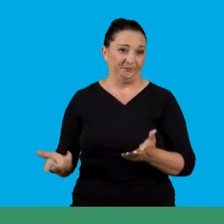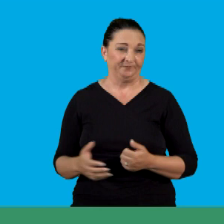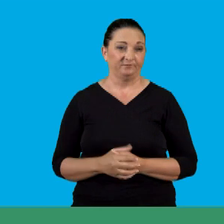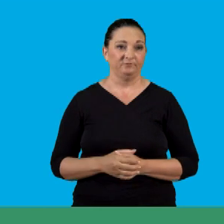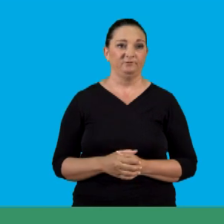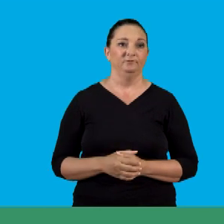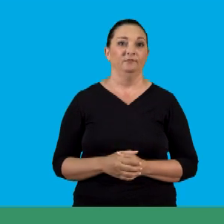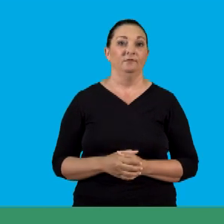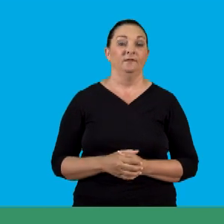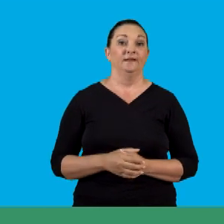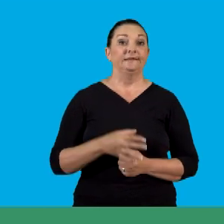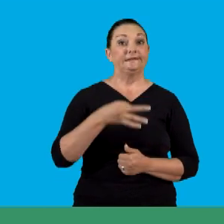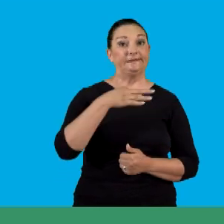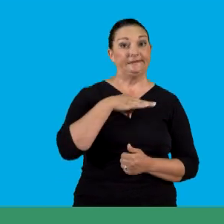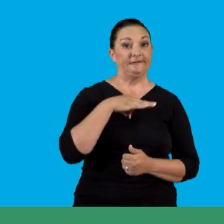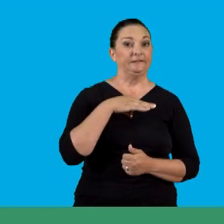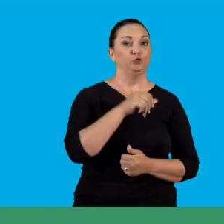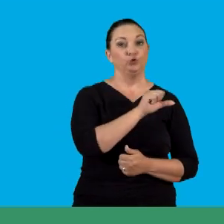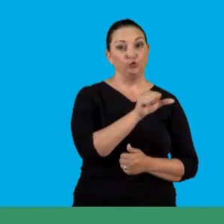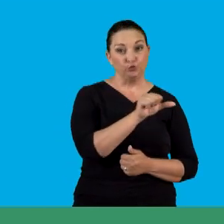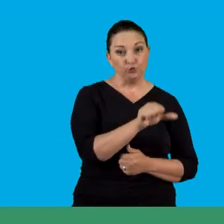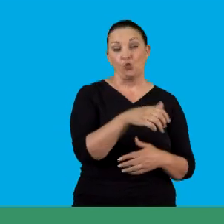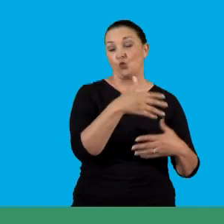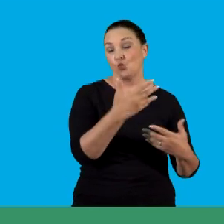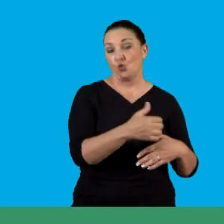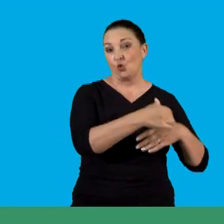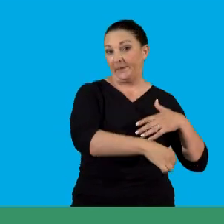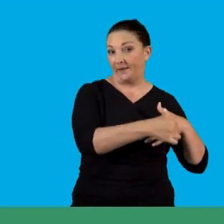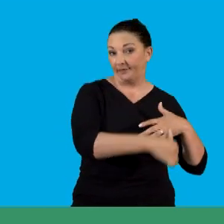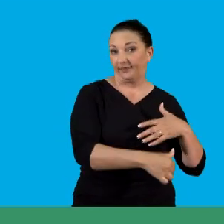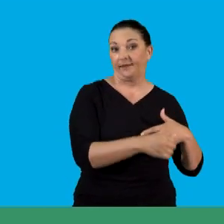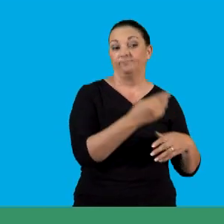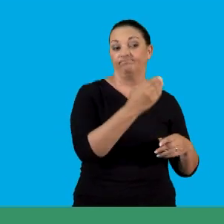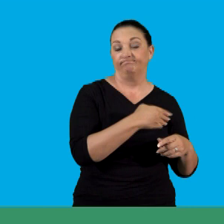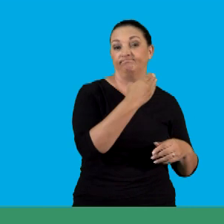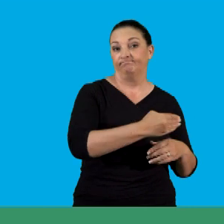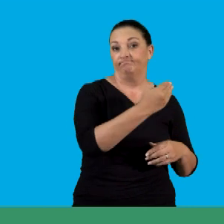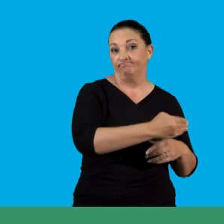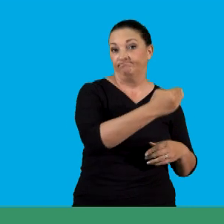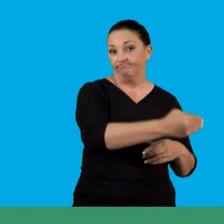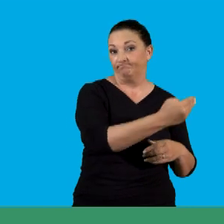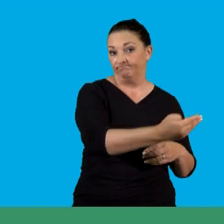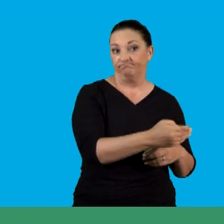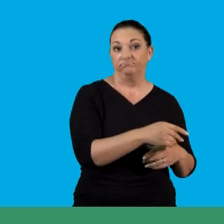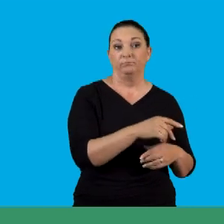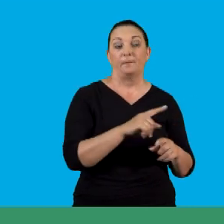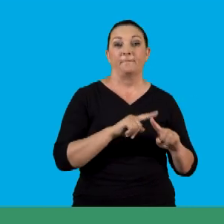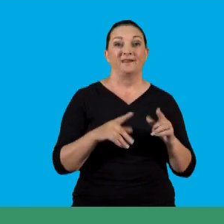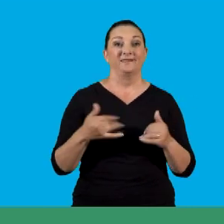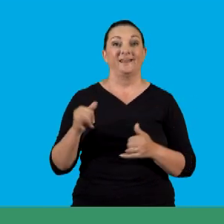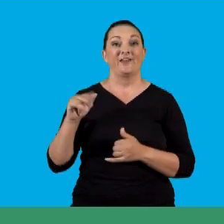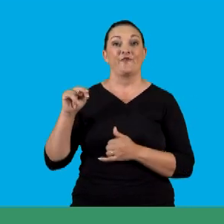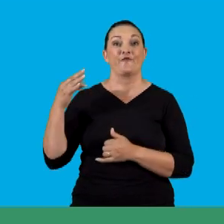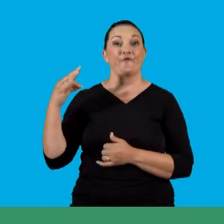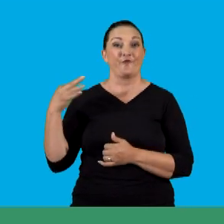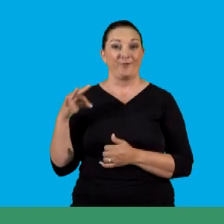Then income is regular, weekly, or monthly earnings under the formal sector, while under the informal